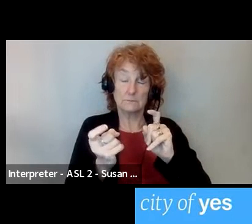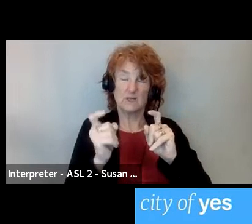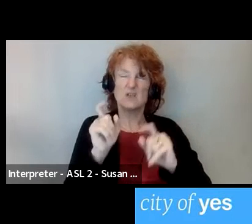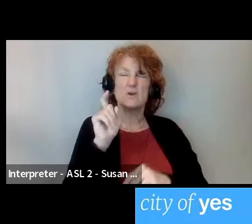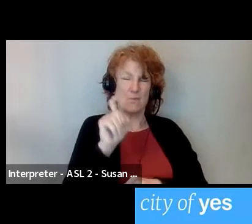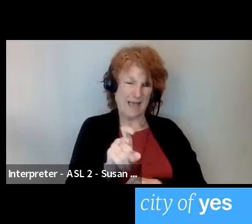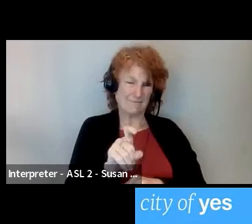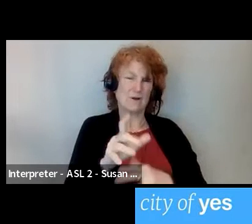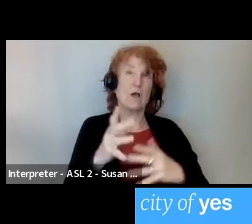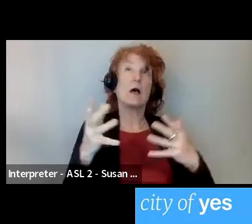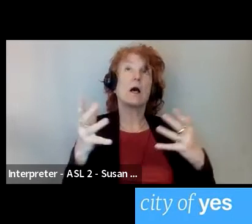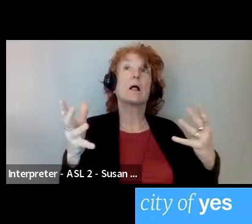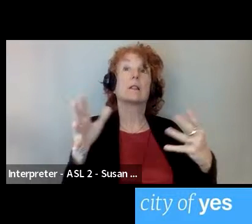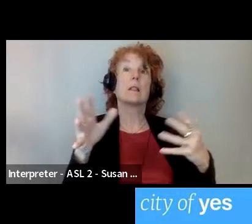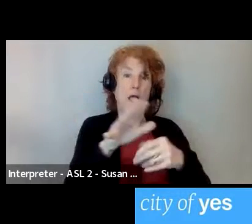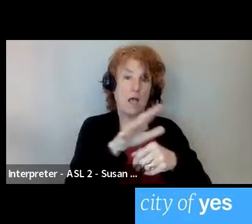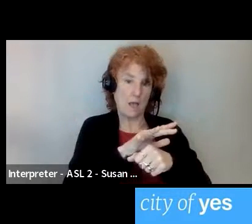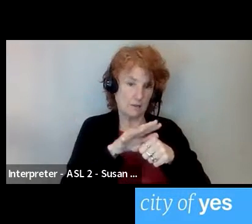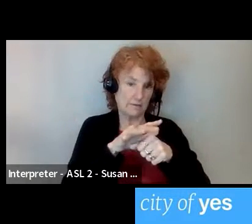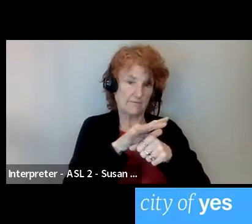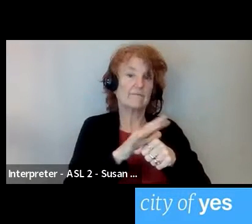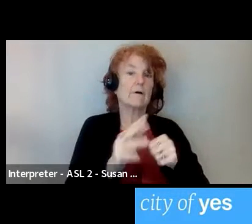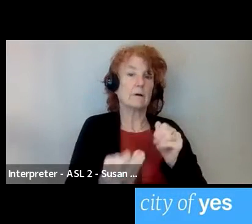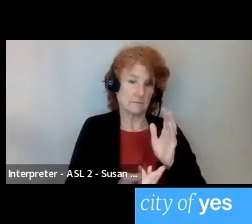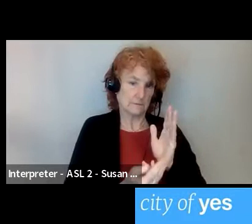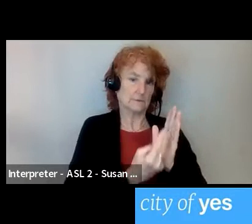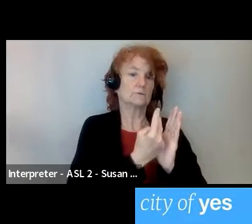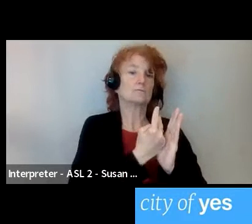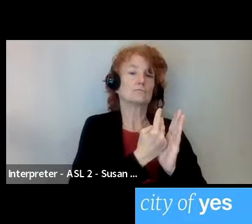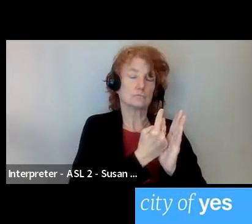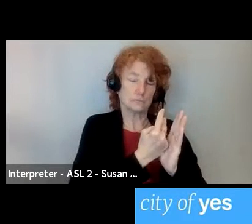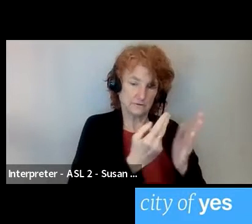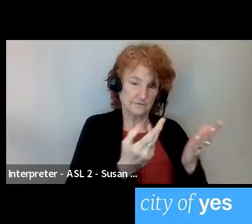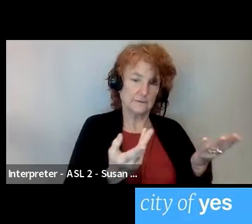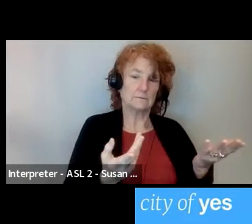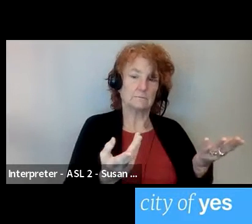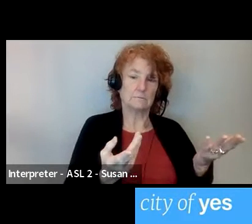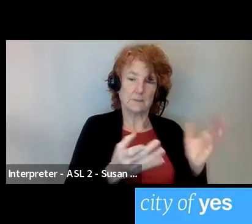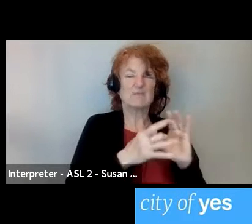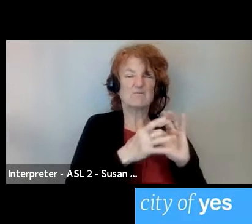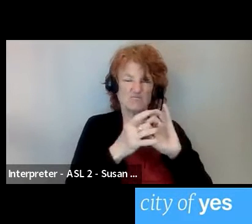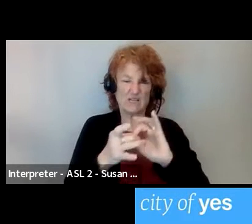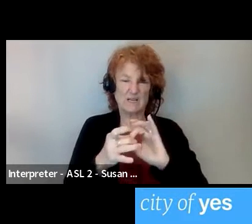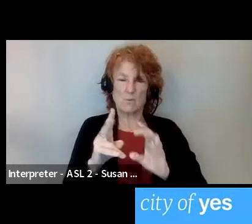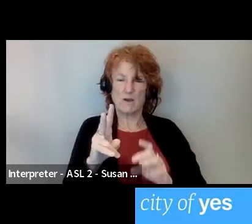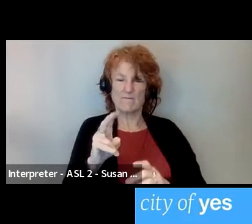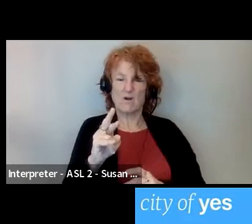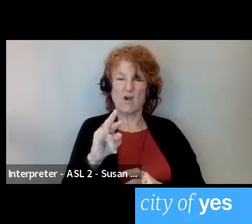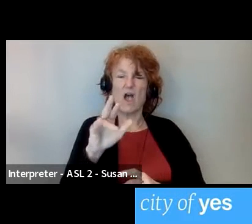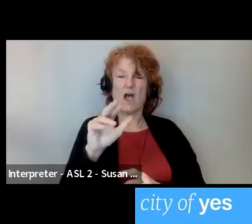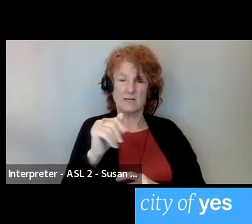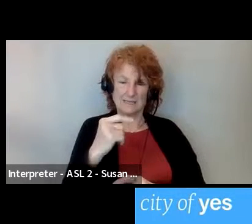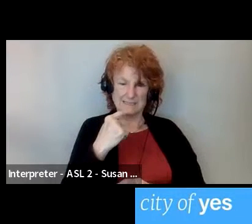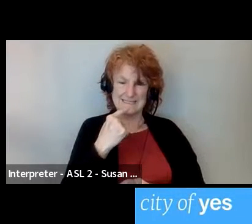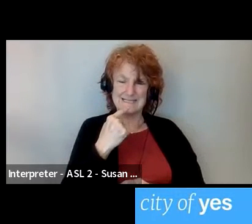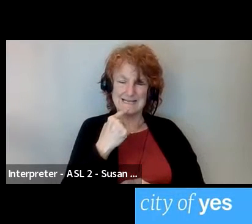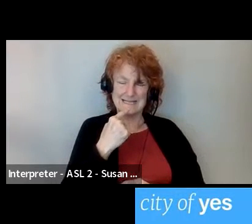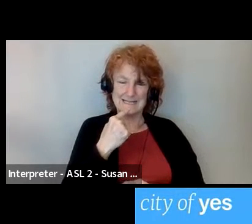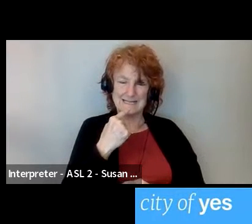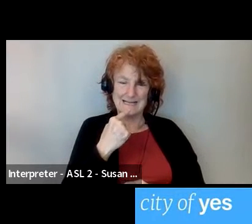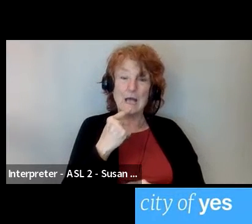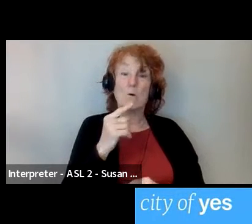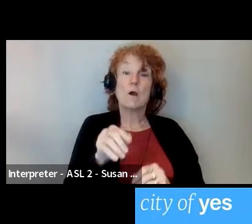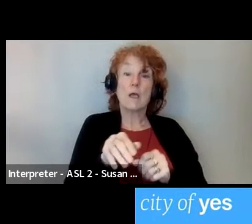environmental review. Just to flesh out what Veronica mentioned a little bit a moment ago. Our environmental review is looking